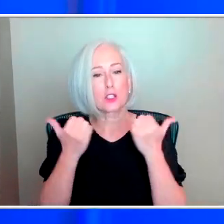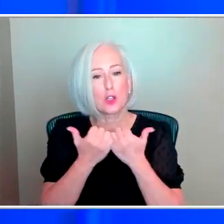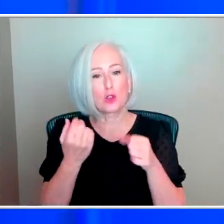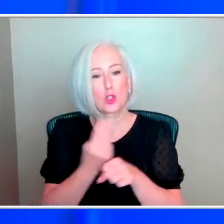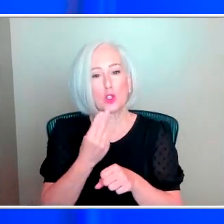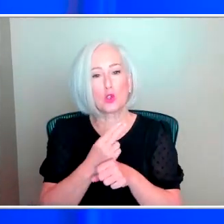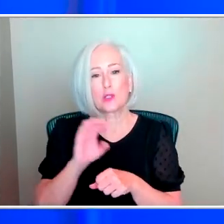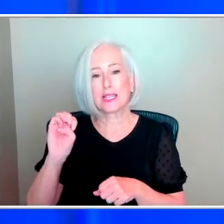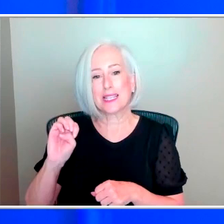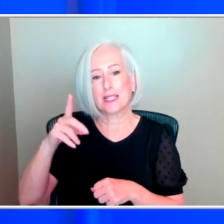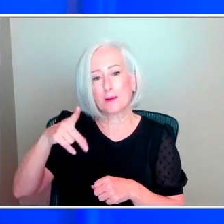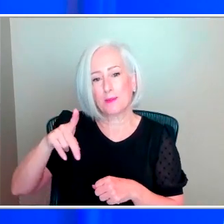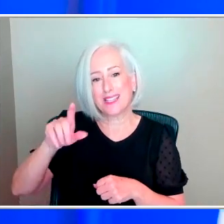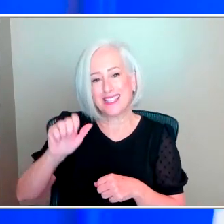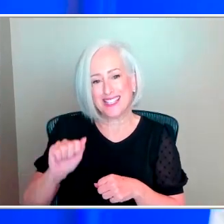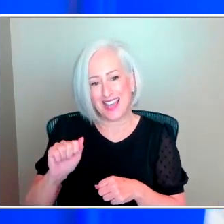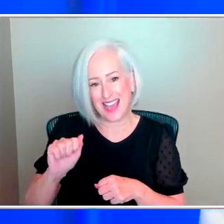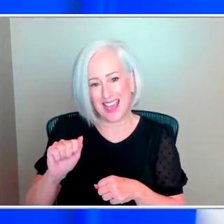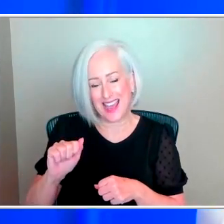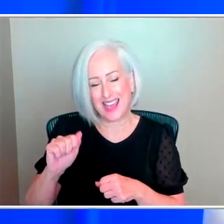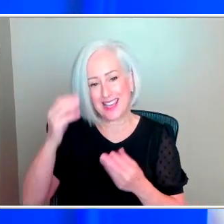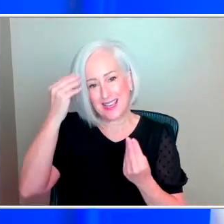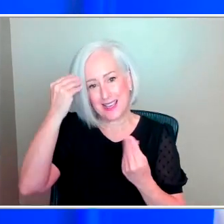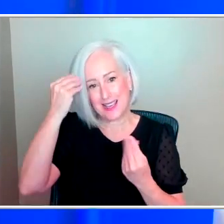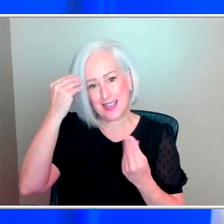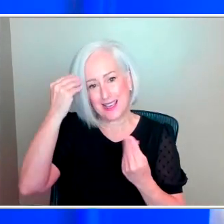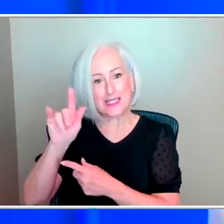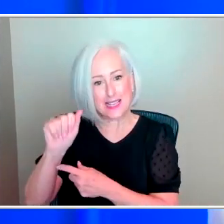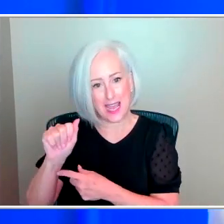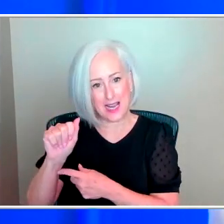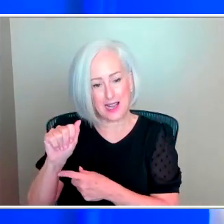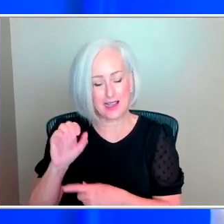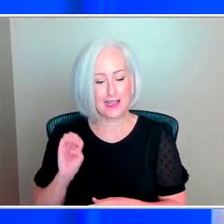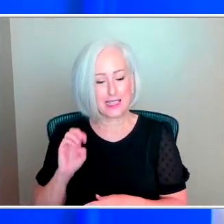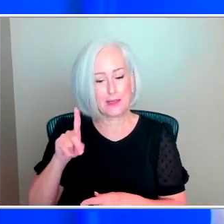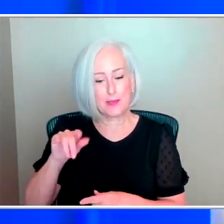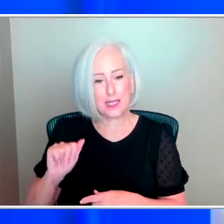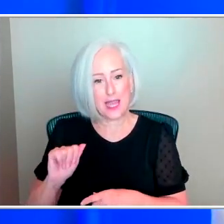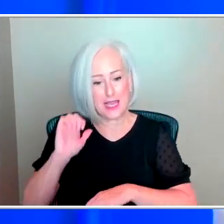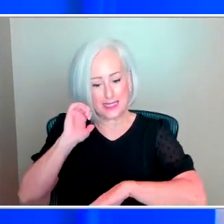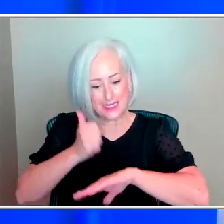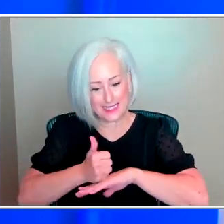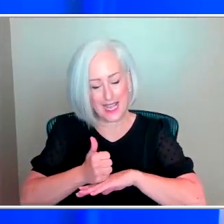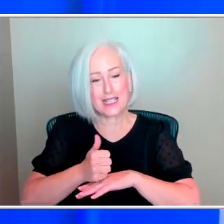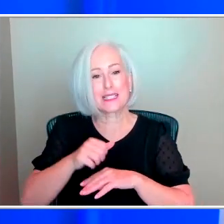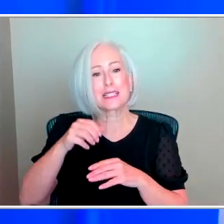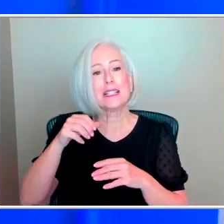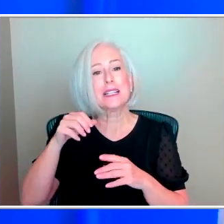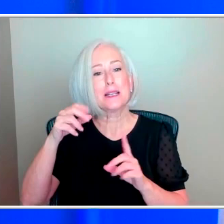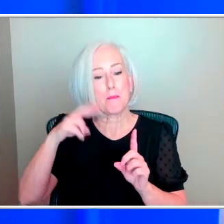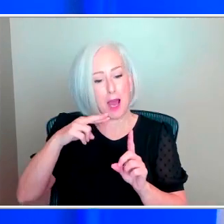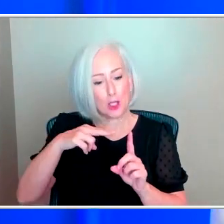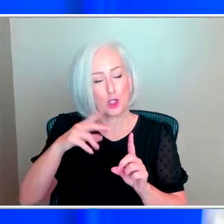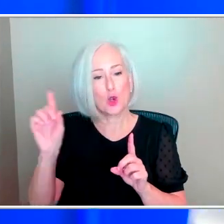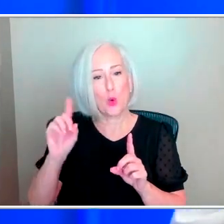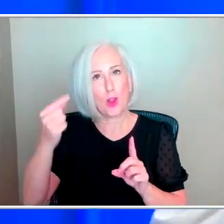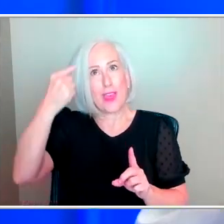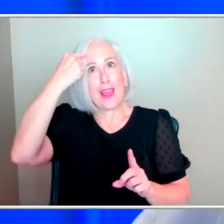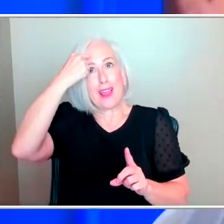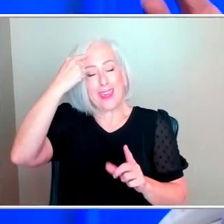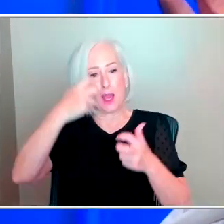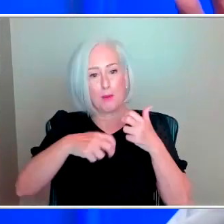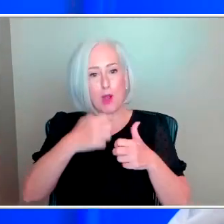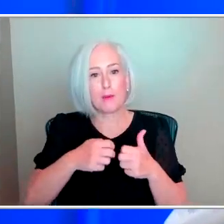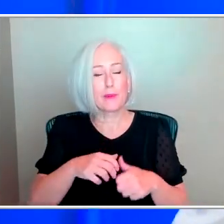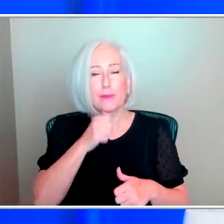data. And EPA sets those monitors where they think there could be a problem. They're not just set